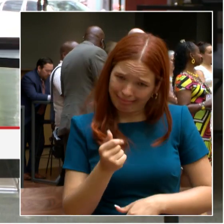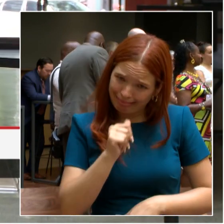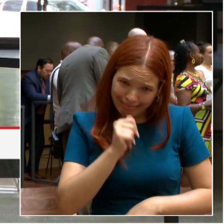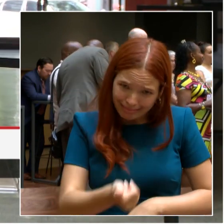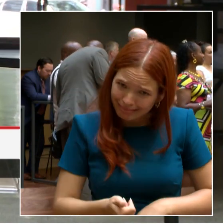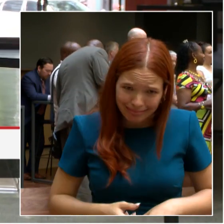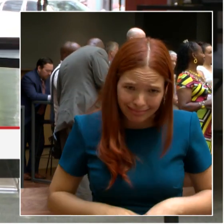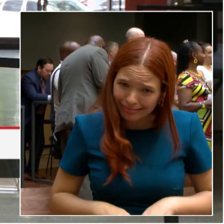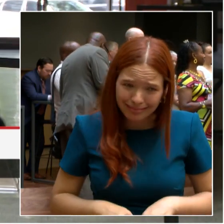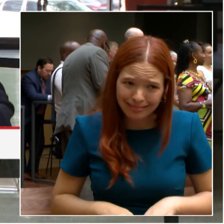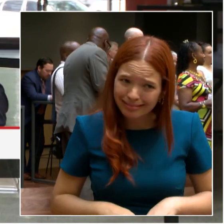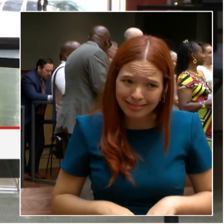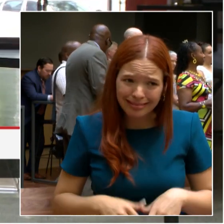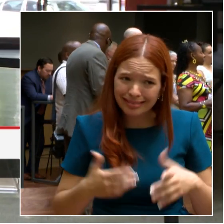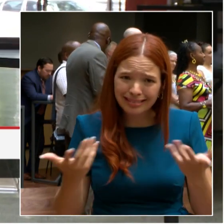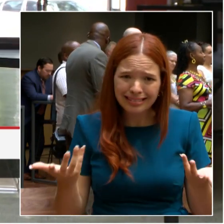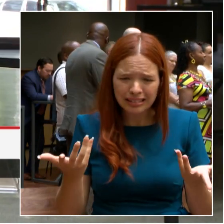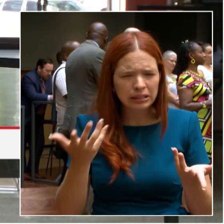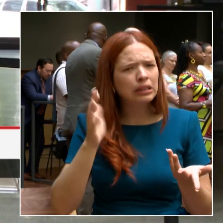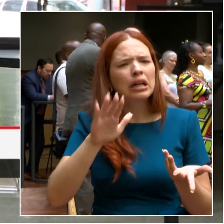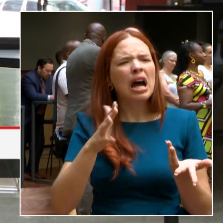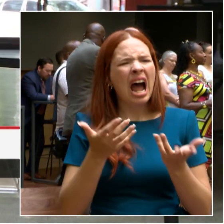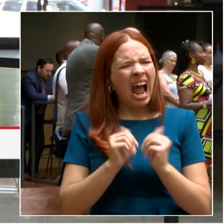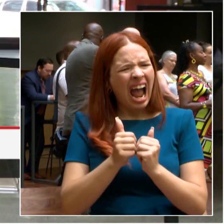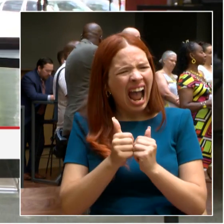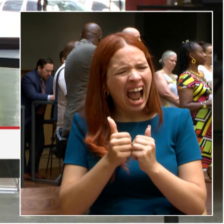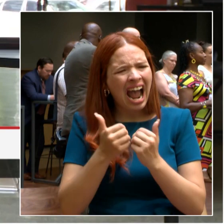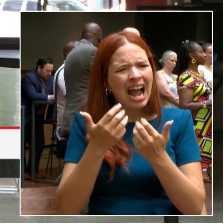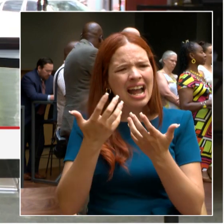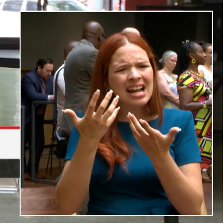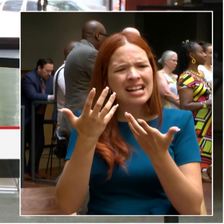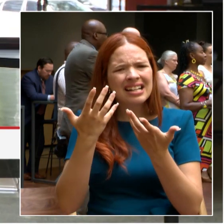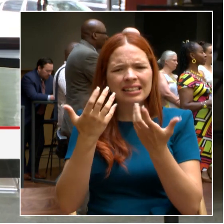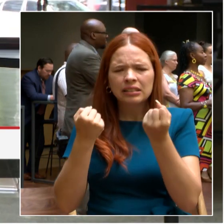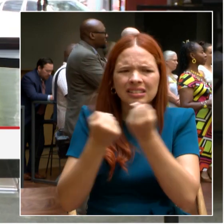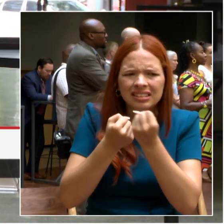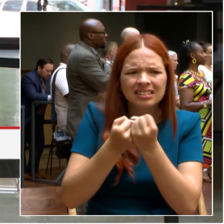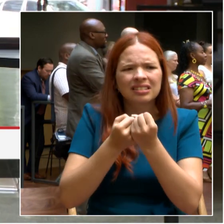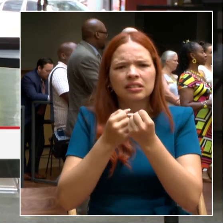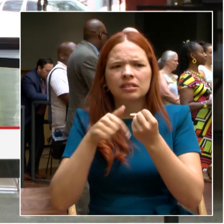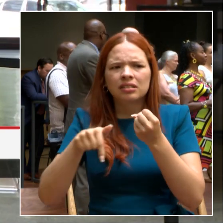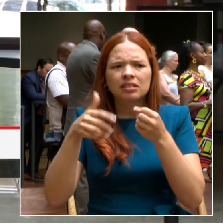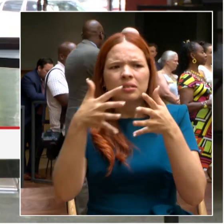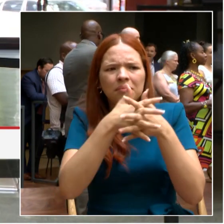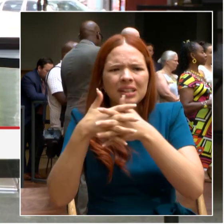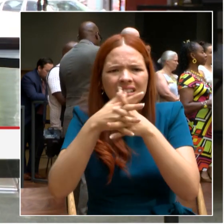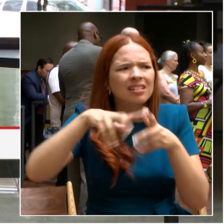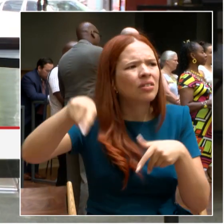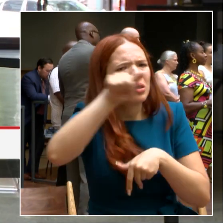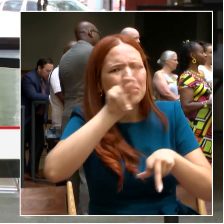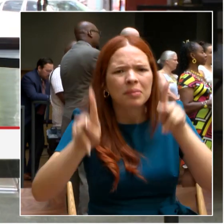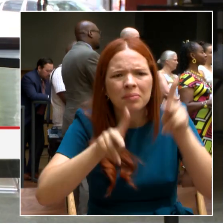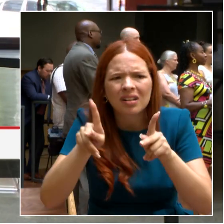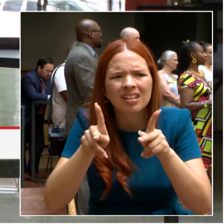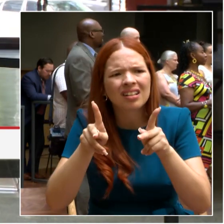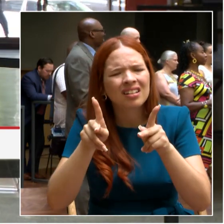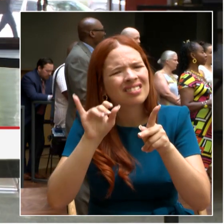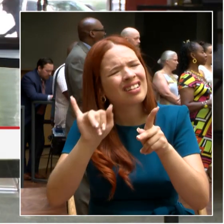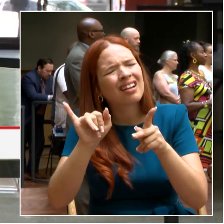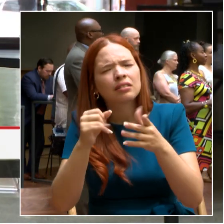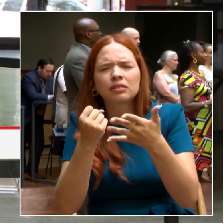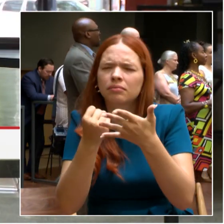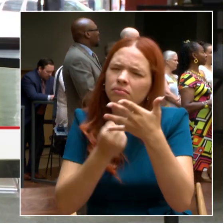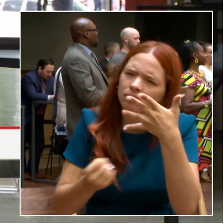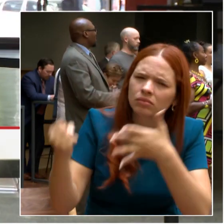for the American people is absolutely critical, and we need to have healthy organizations as we onboard new employees. As we think